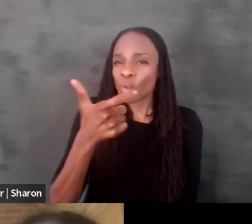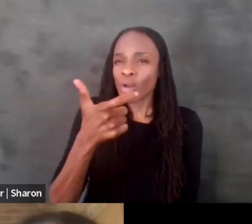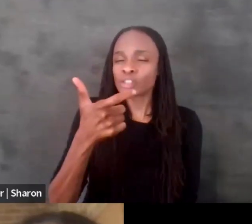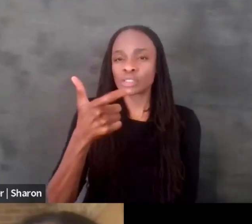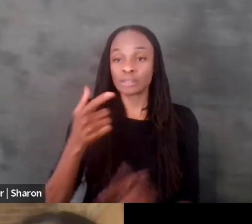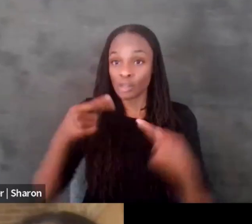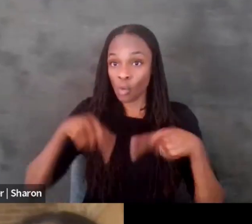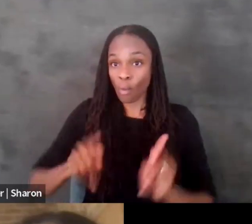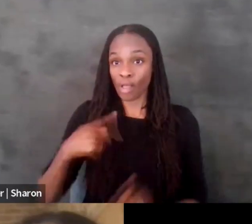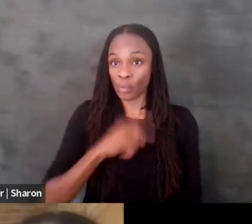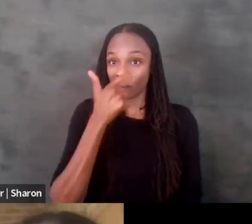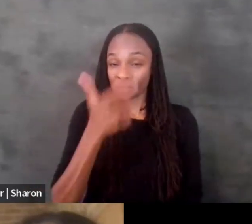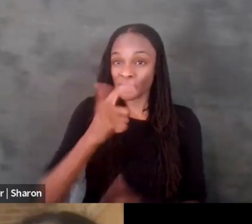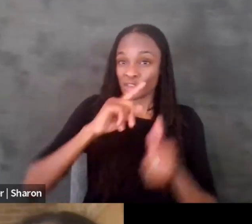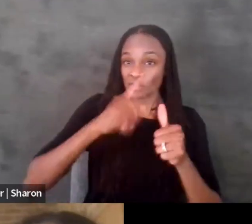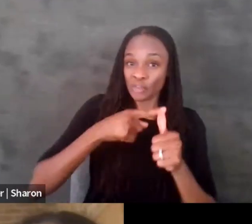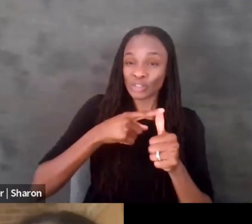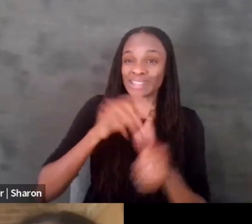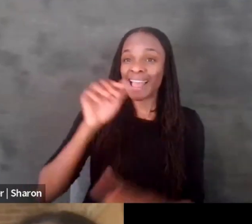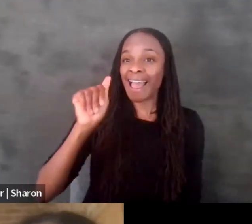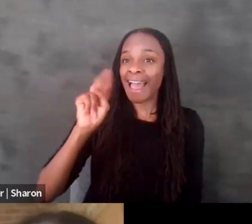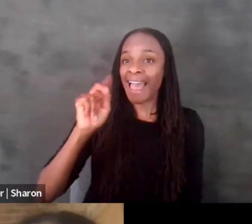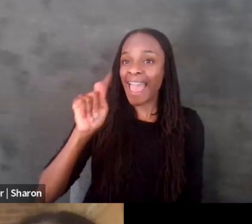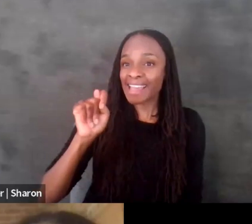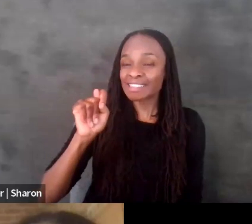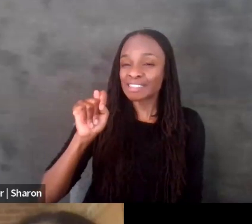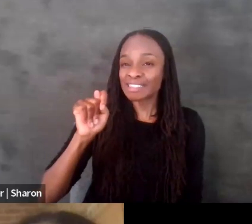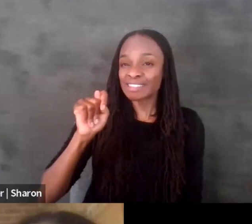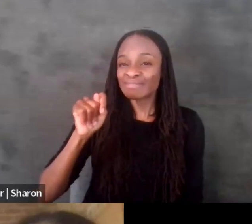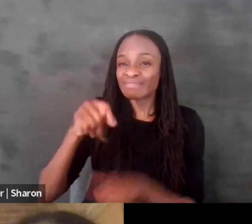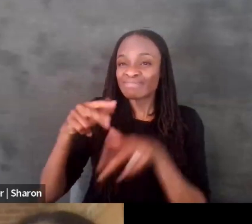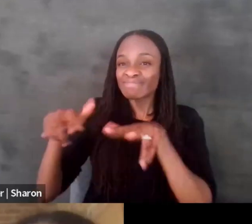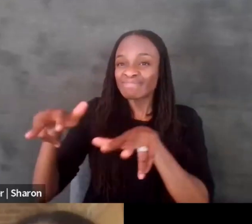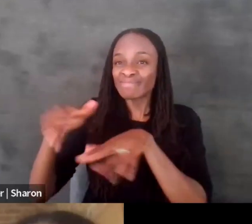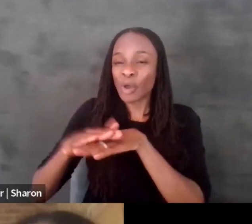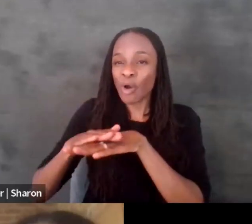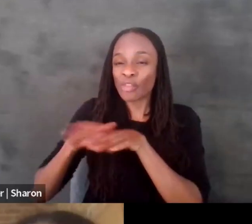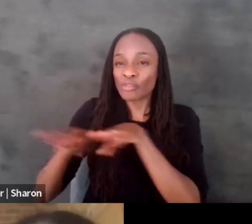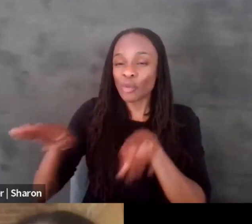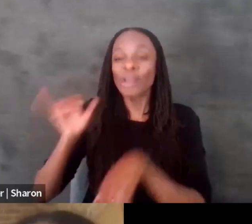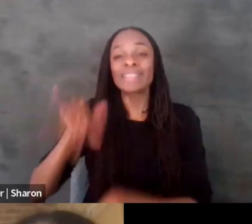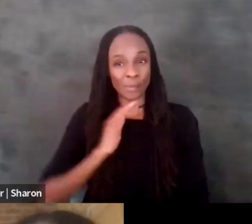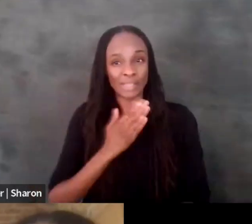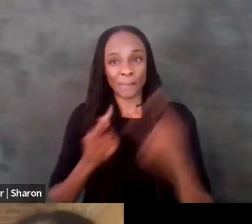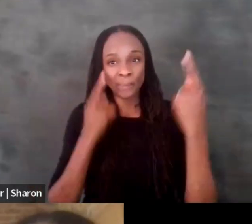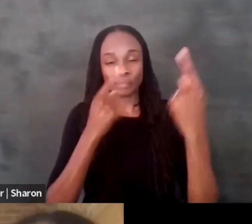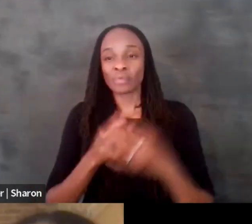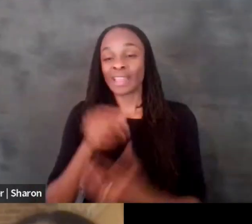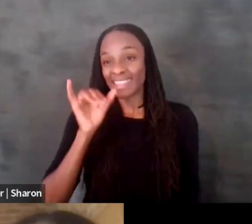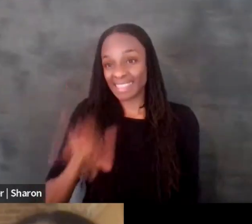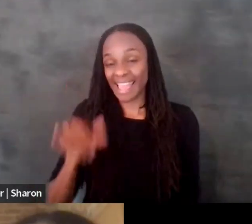we watch the first ant crawl on the floor. So that was our intent, and that's how Nocturnes